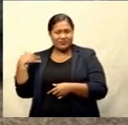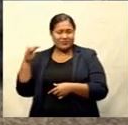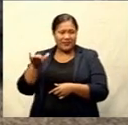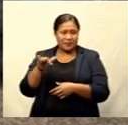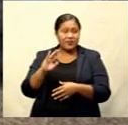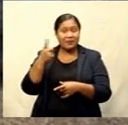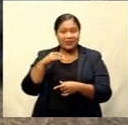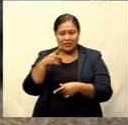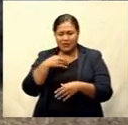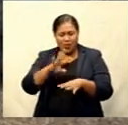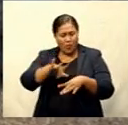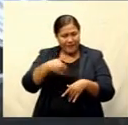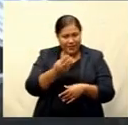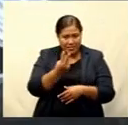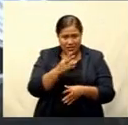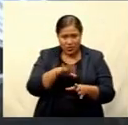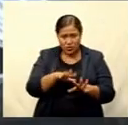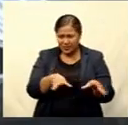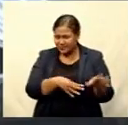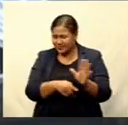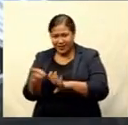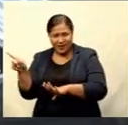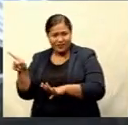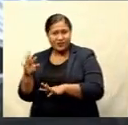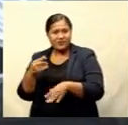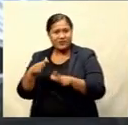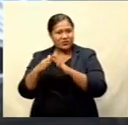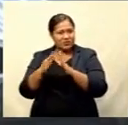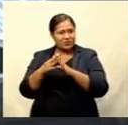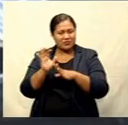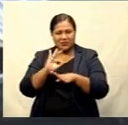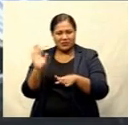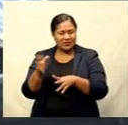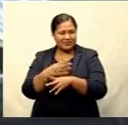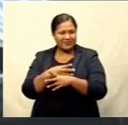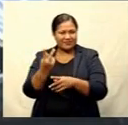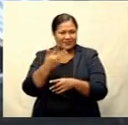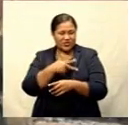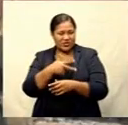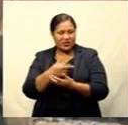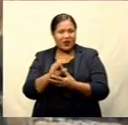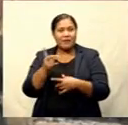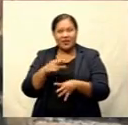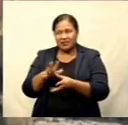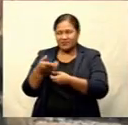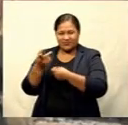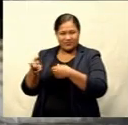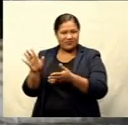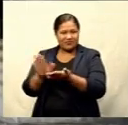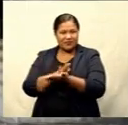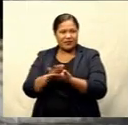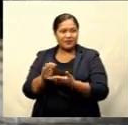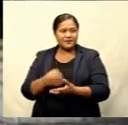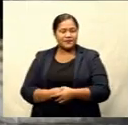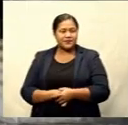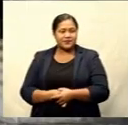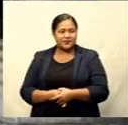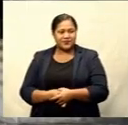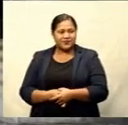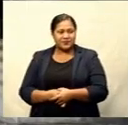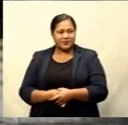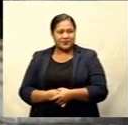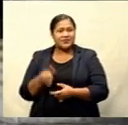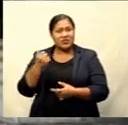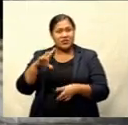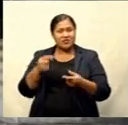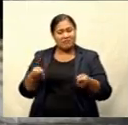managed to get his wife and 3 children out of the house unharmed. Attempts to put the fire out proved futile. I ran with the bucket.